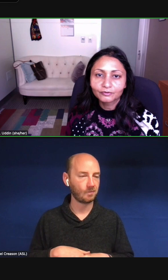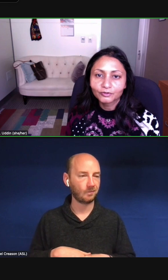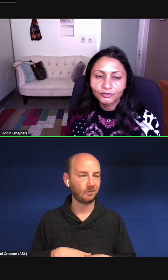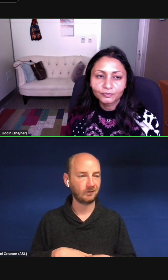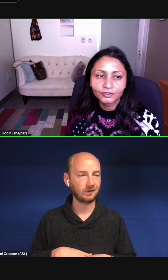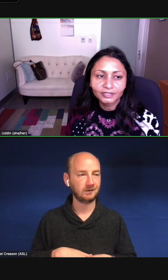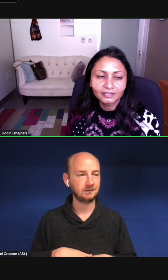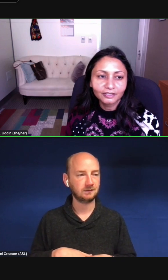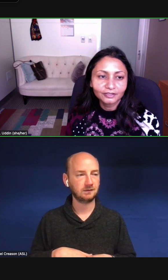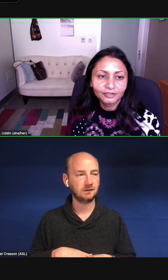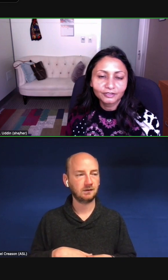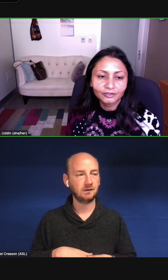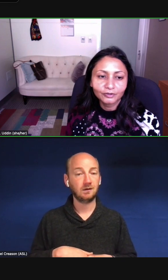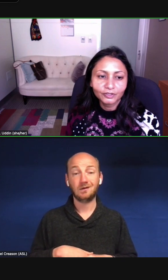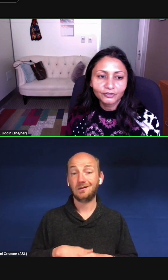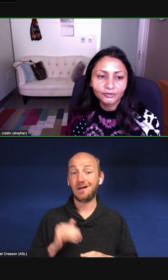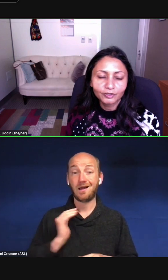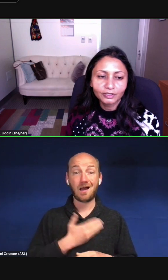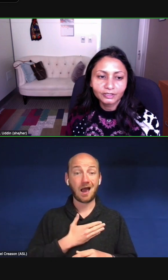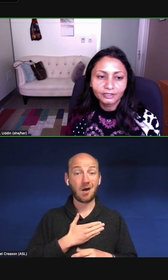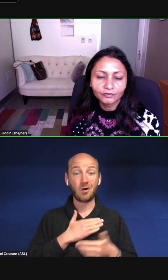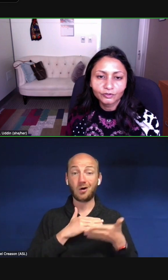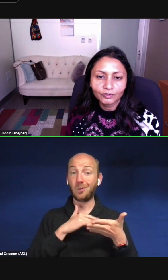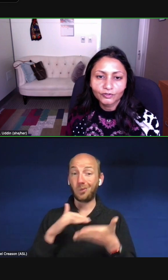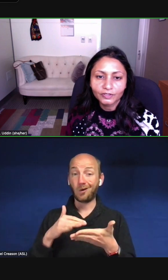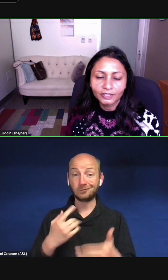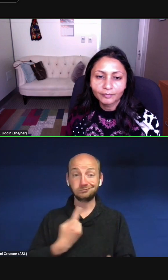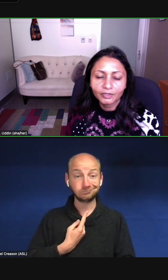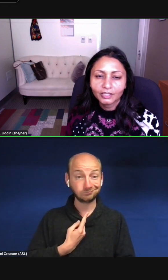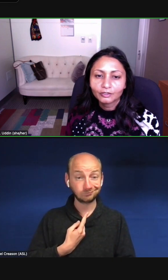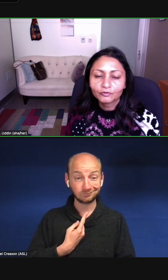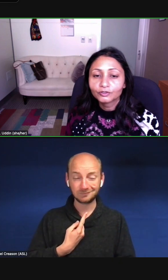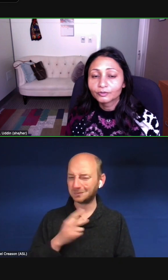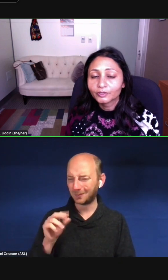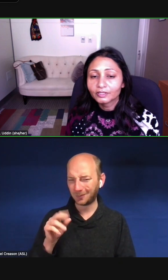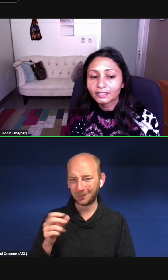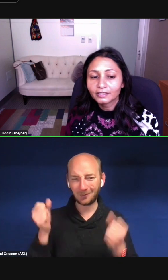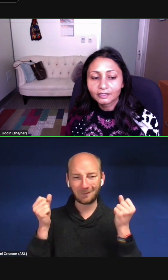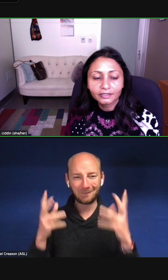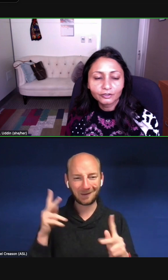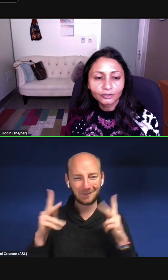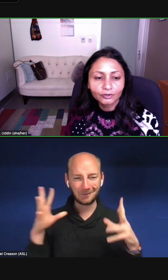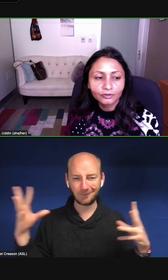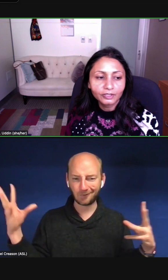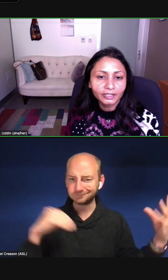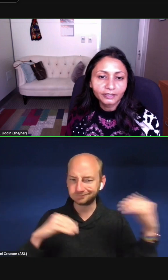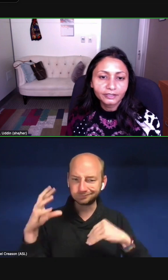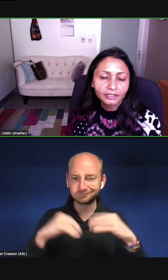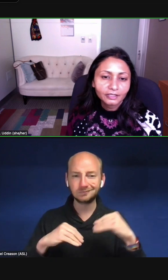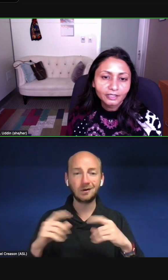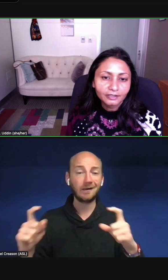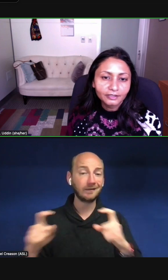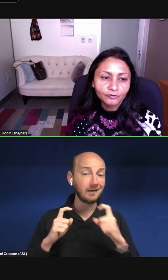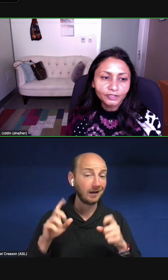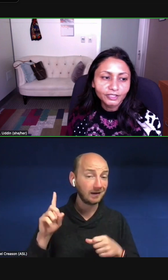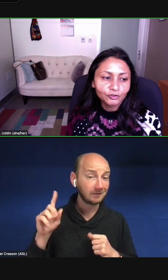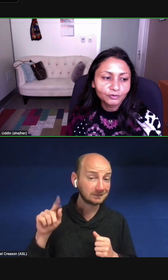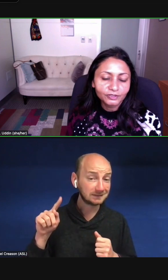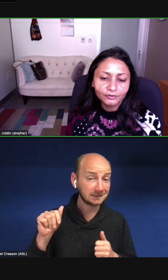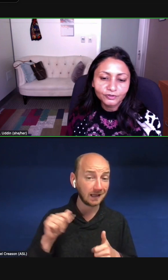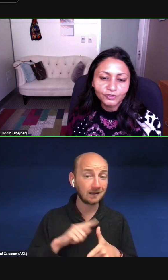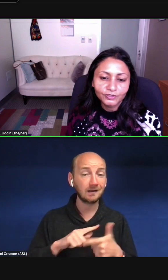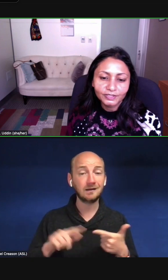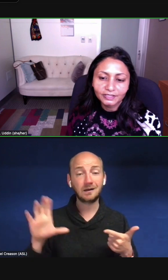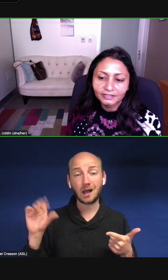this is, of course, work that's not done alone. There's so many individuals who contributed data and code and